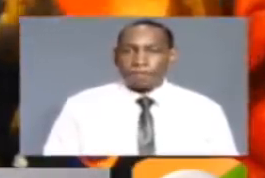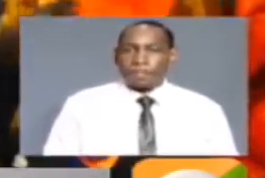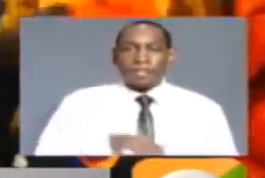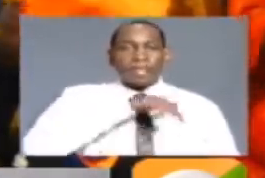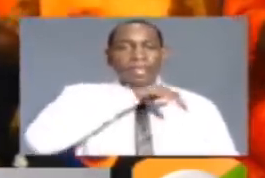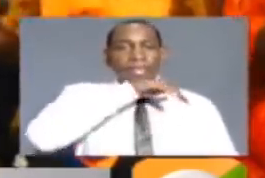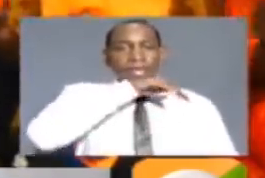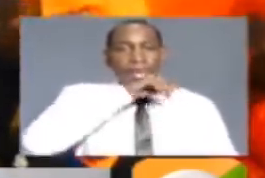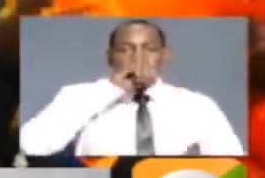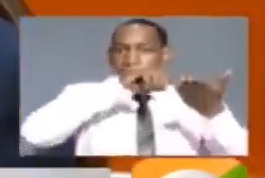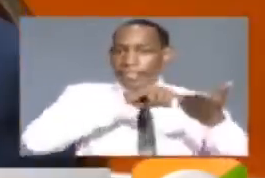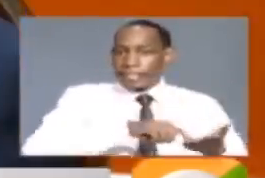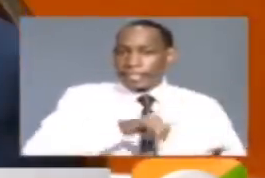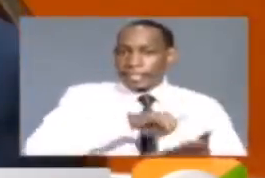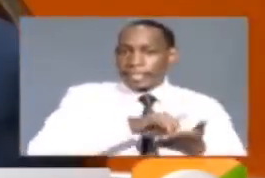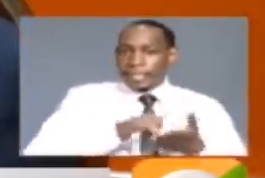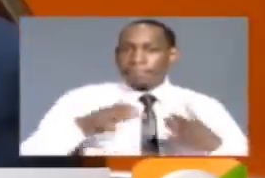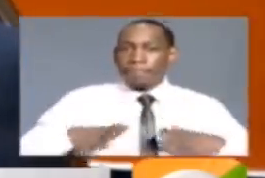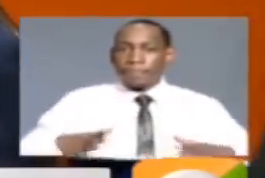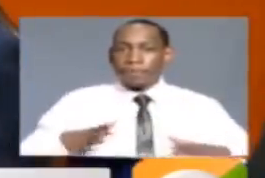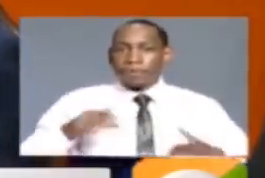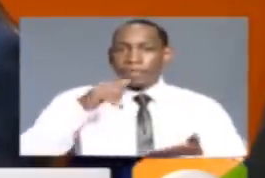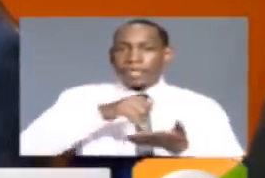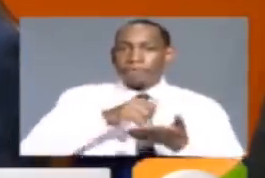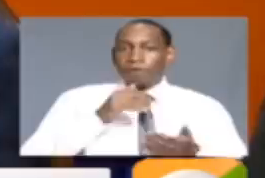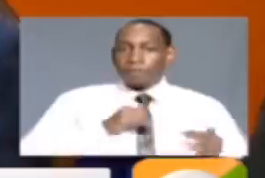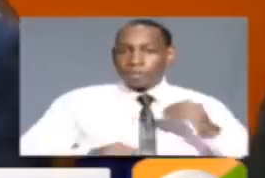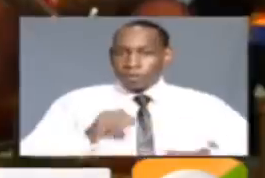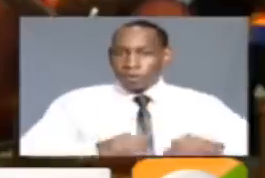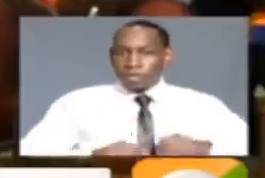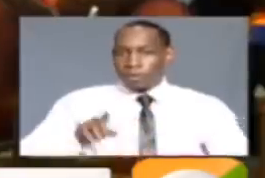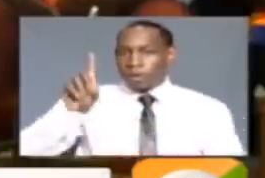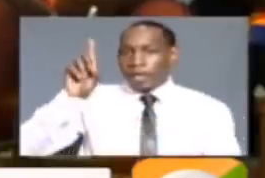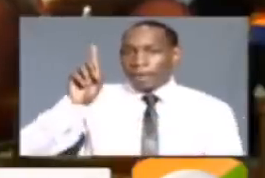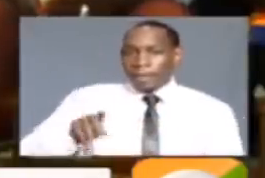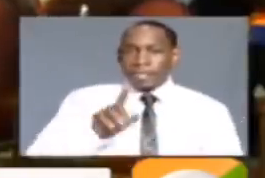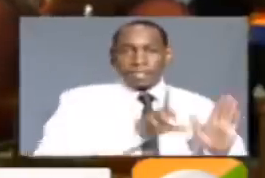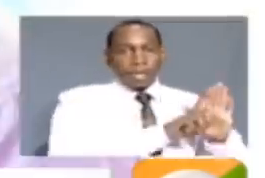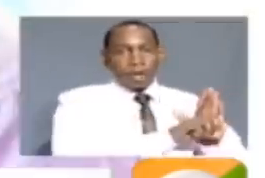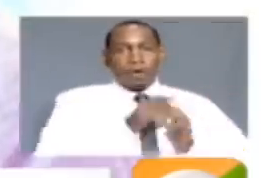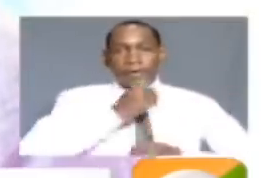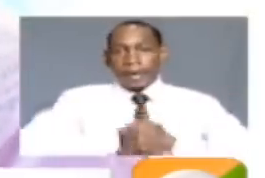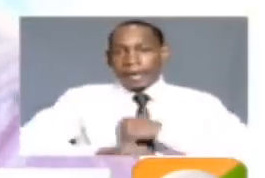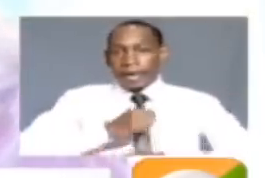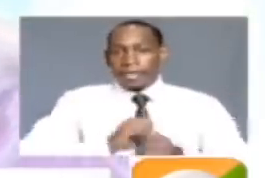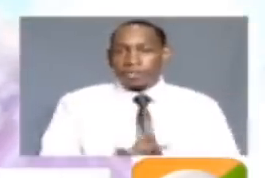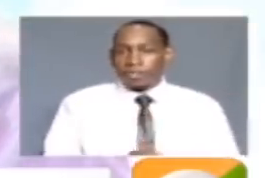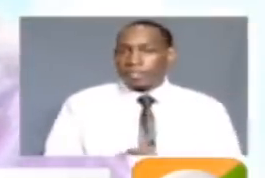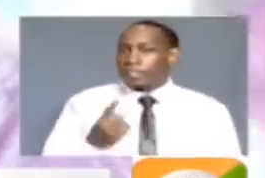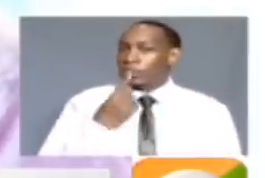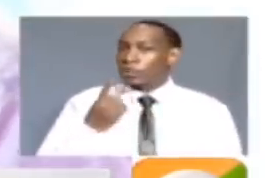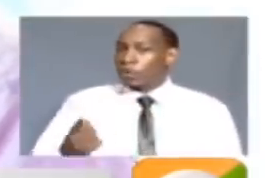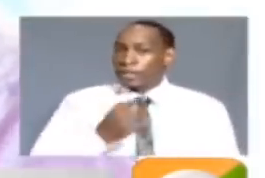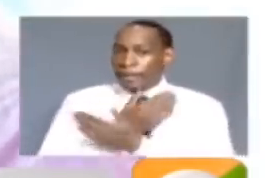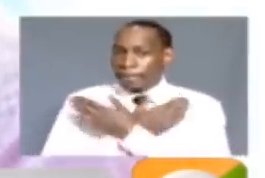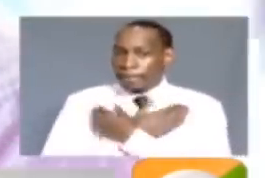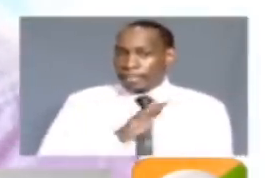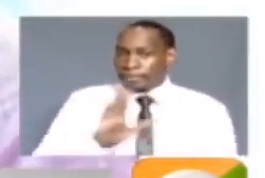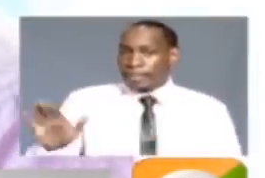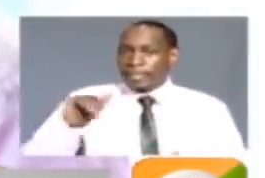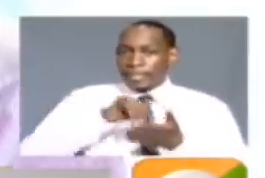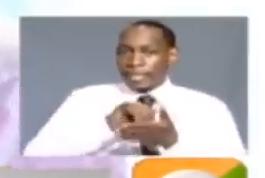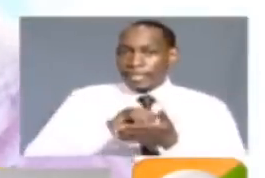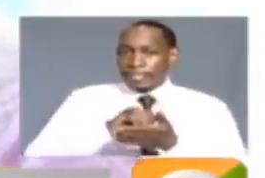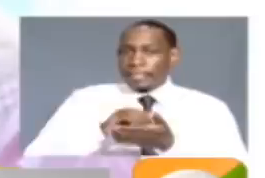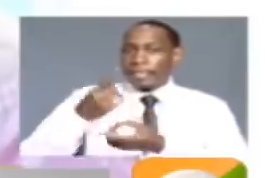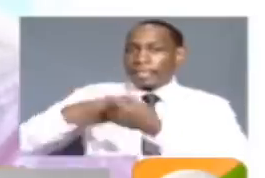Raila akisisitiza kuwa wanaohusika na sakata za ufisadi lazima wachukuliwe hatua. He told his friends that he is